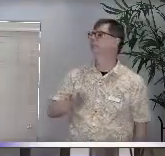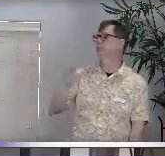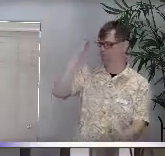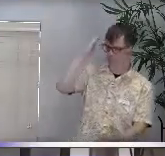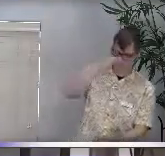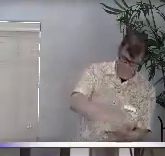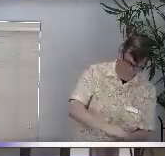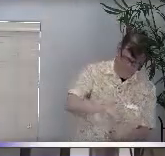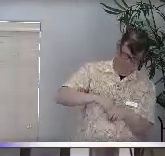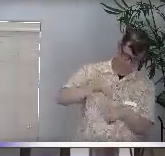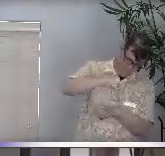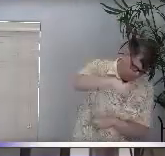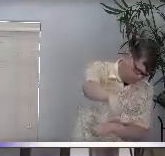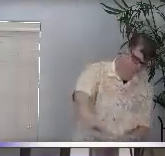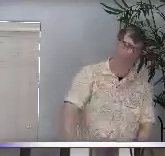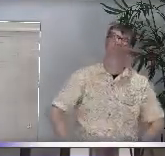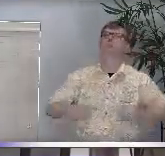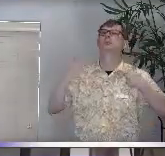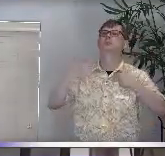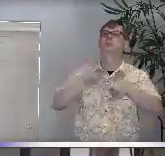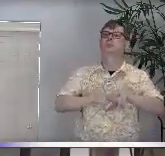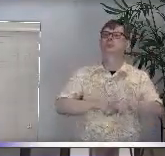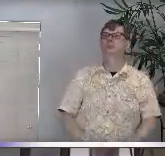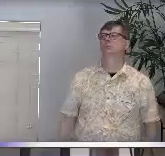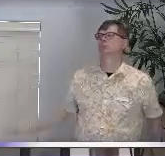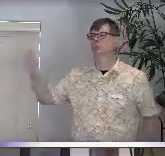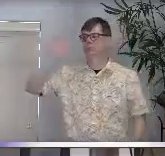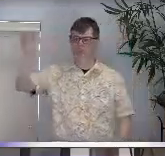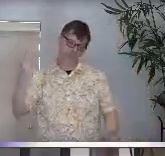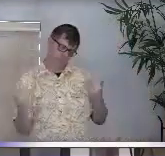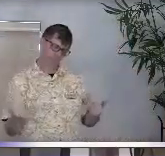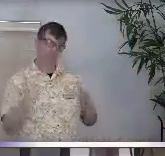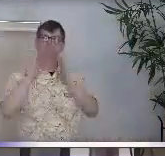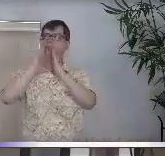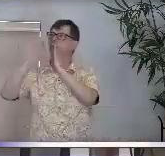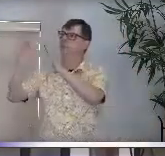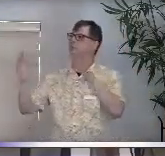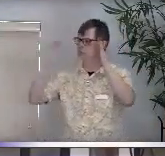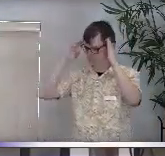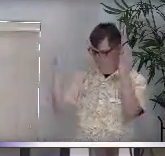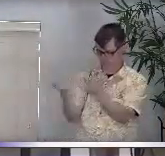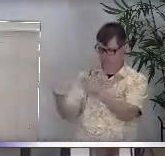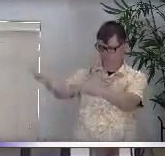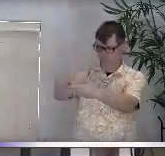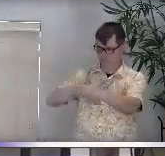believe it's the journey of a lifetime. That is what I am calling our community into.